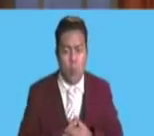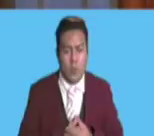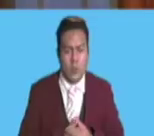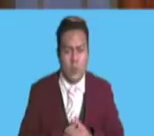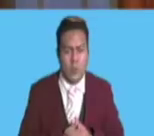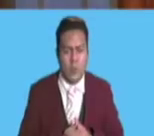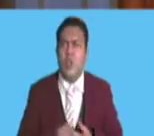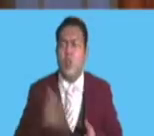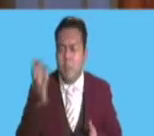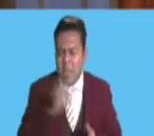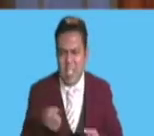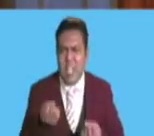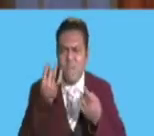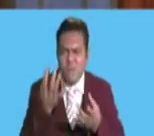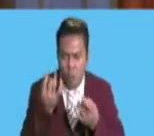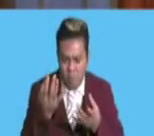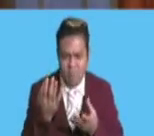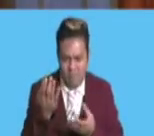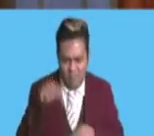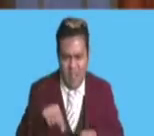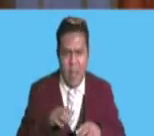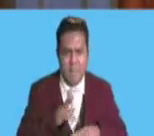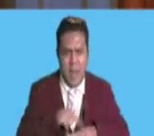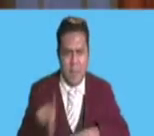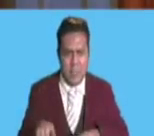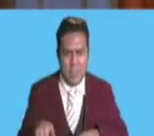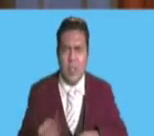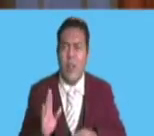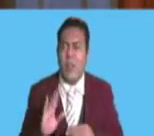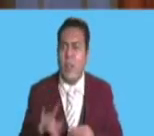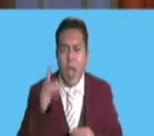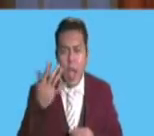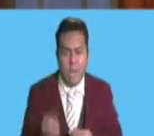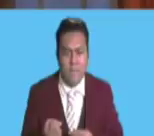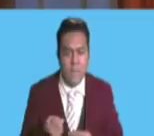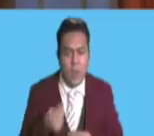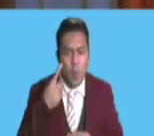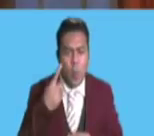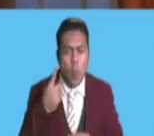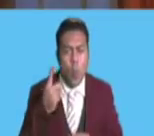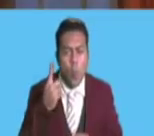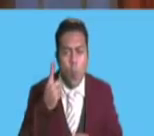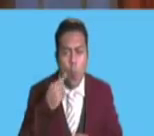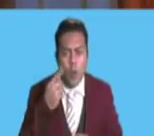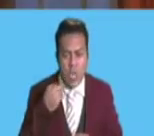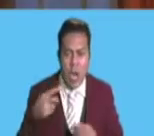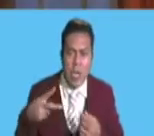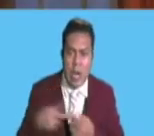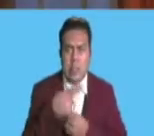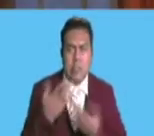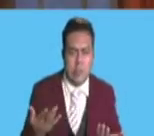he must inform the House that there was going to be a water cut. Otherwise, all that speeches was